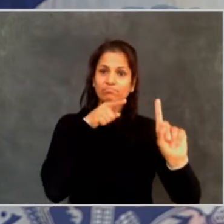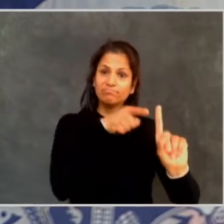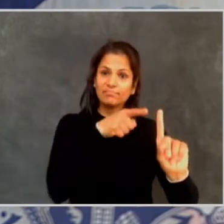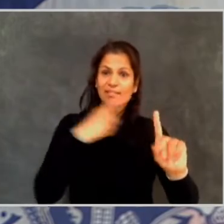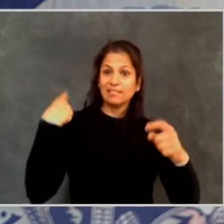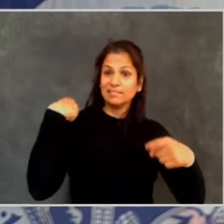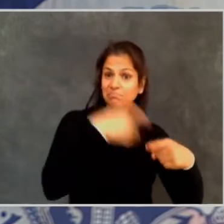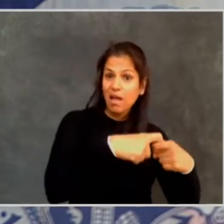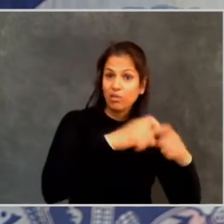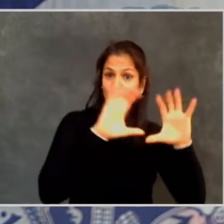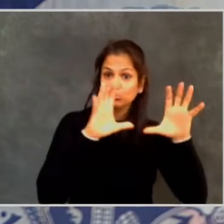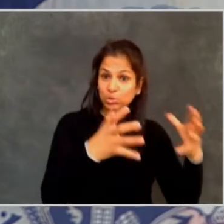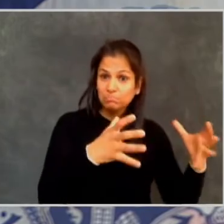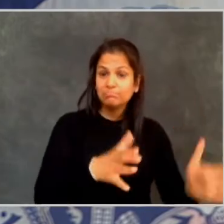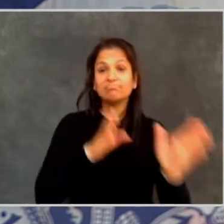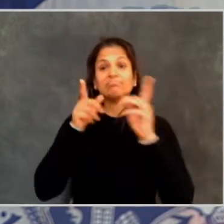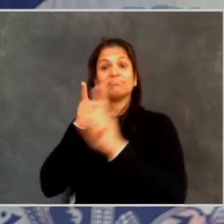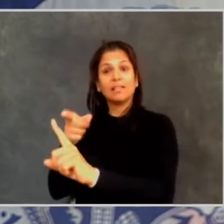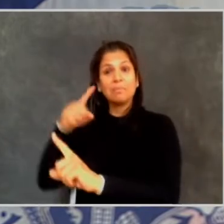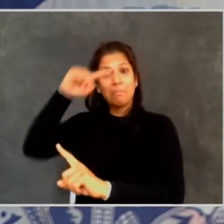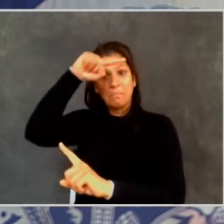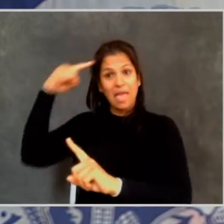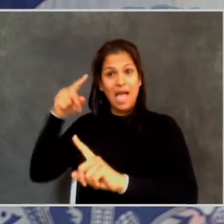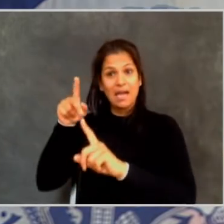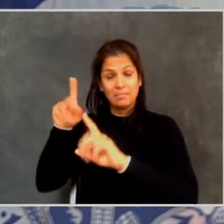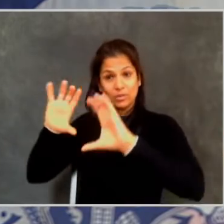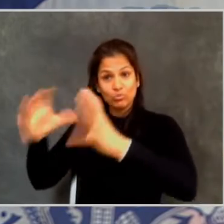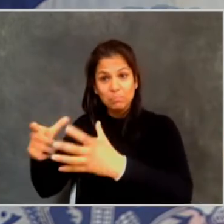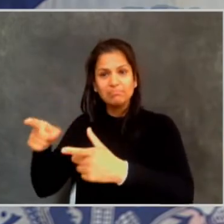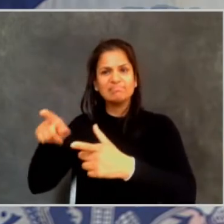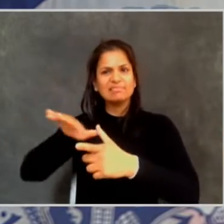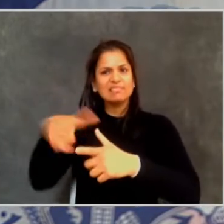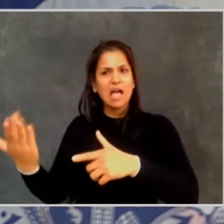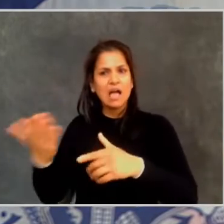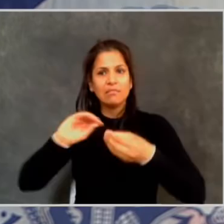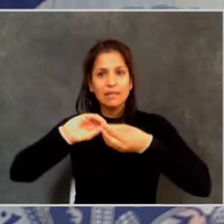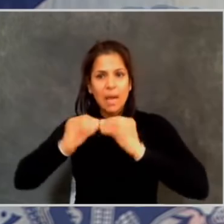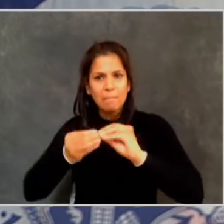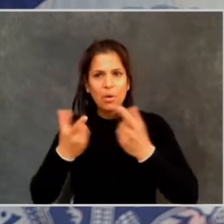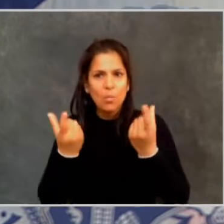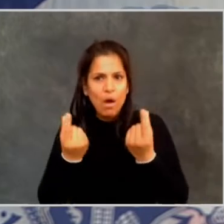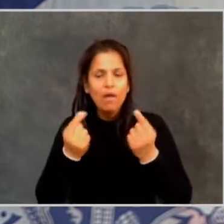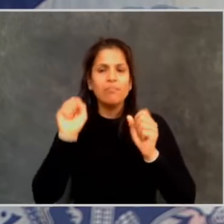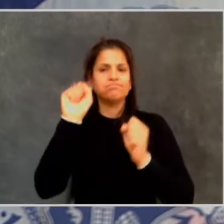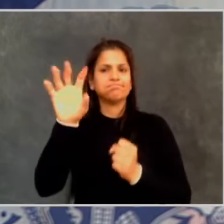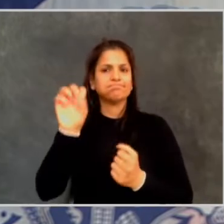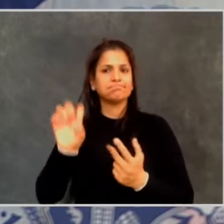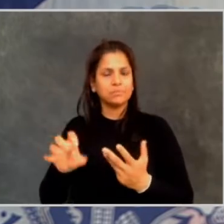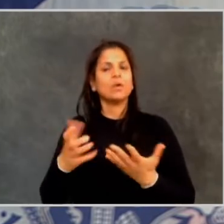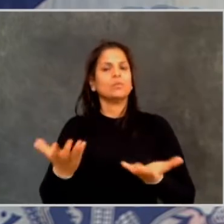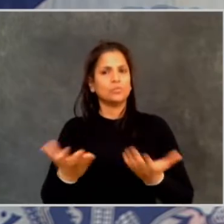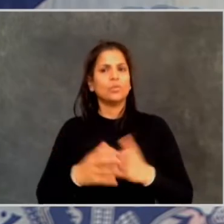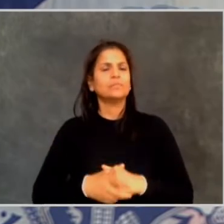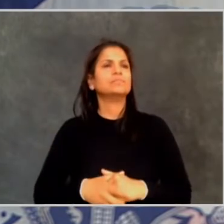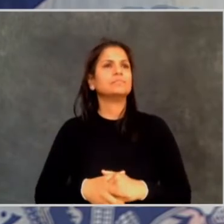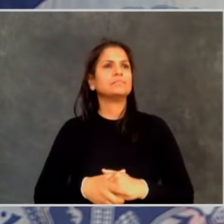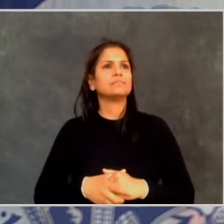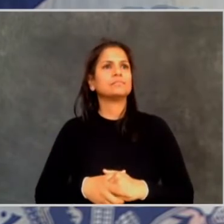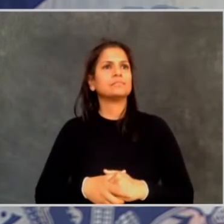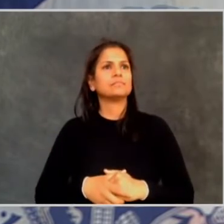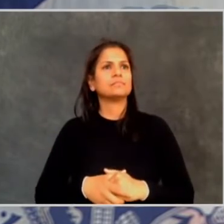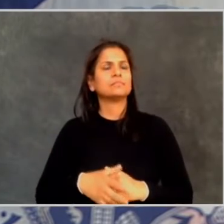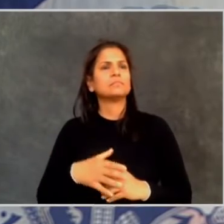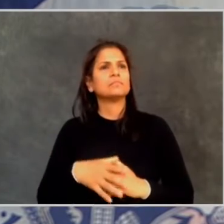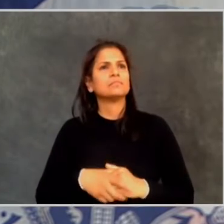secondary? Why was it secondary in nature? You've always said you can walk and chew gum at the same time. Why wasn't that possible